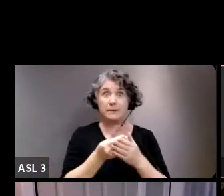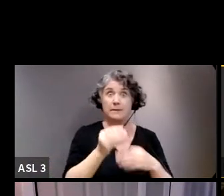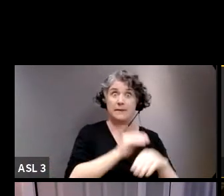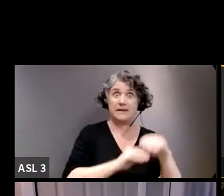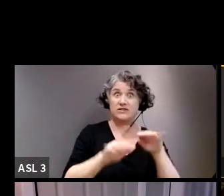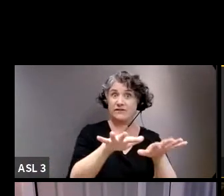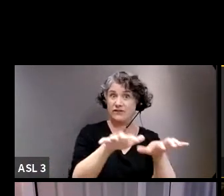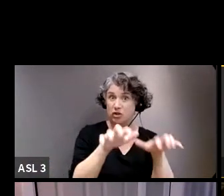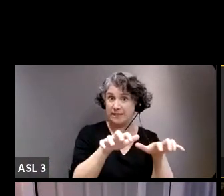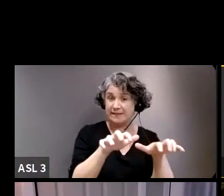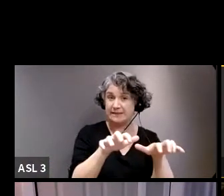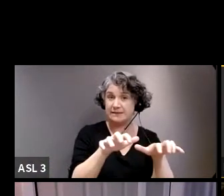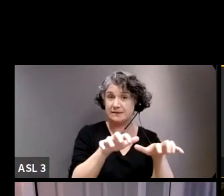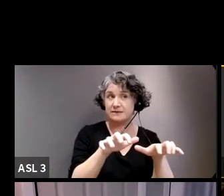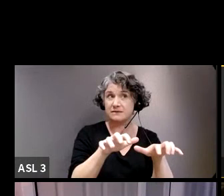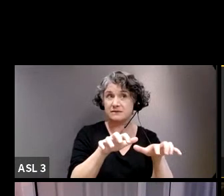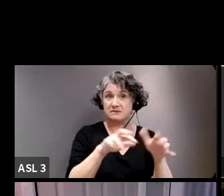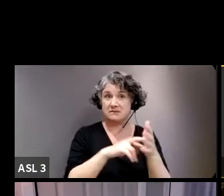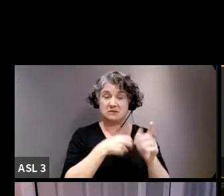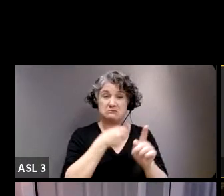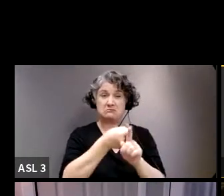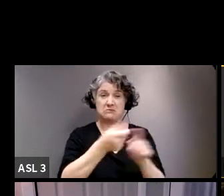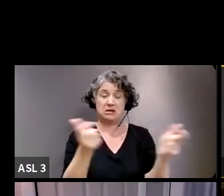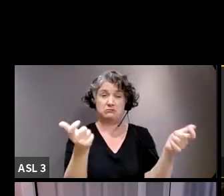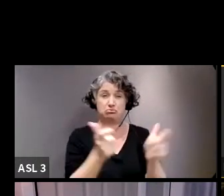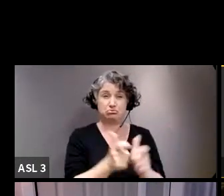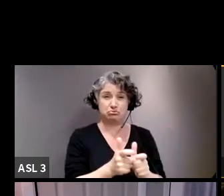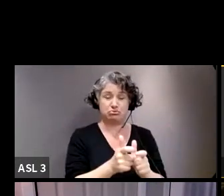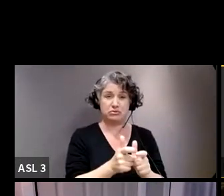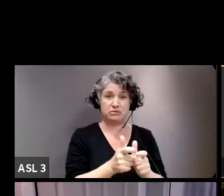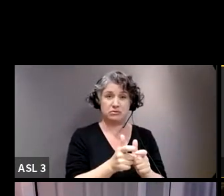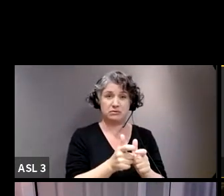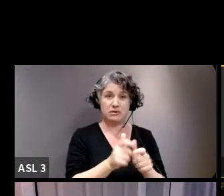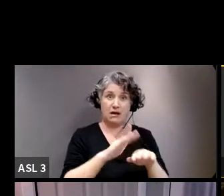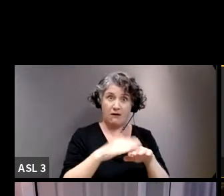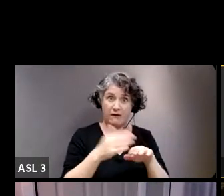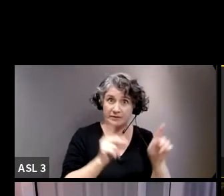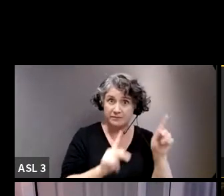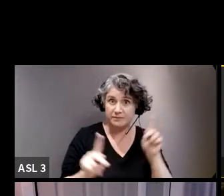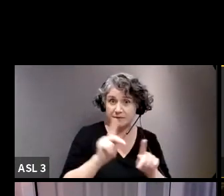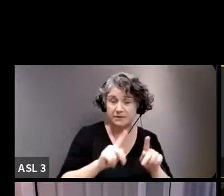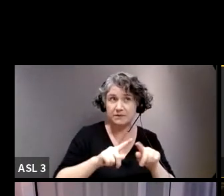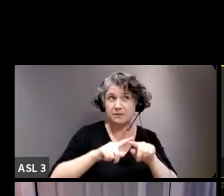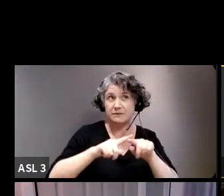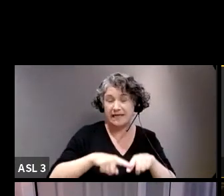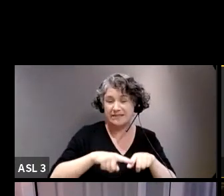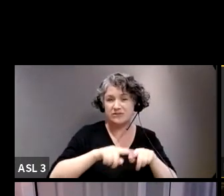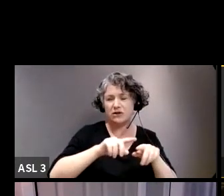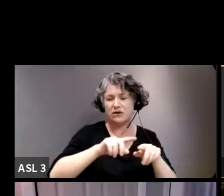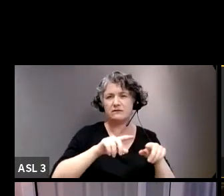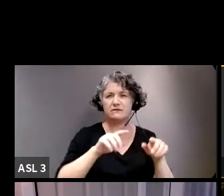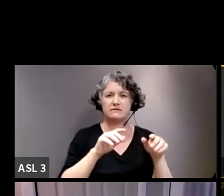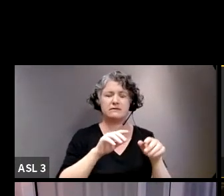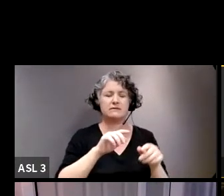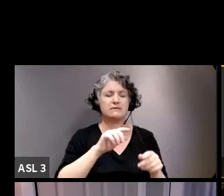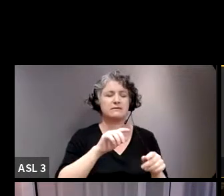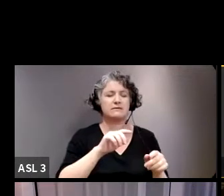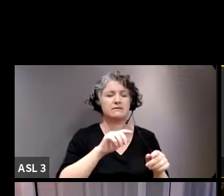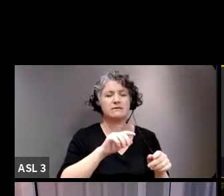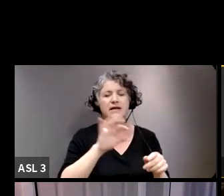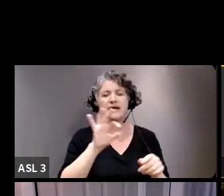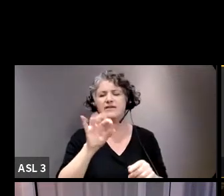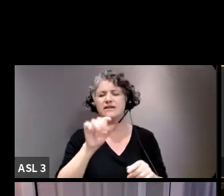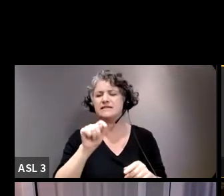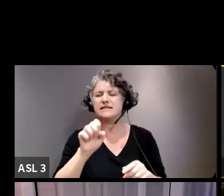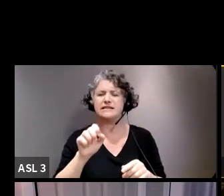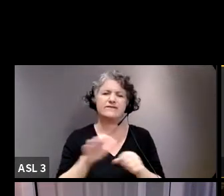budget report assessed based on the total value of the reduction as an equivalent assumption for a reduction in fte